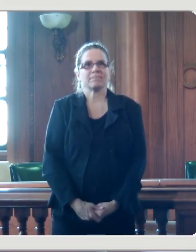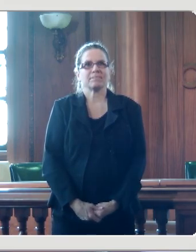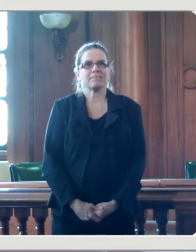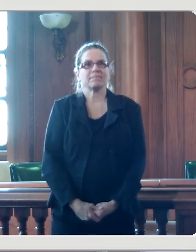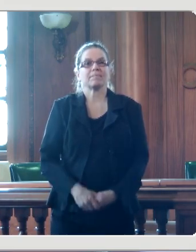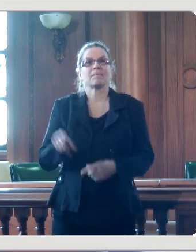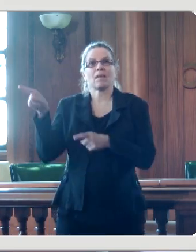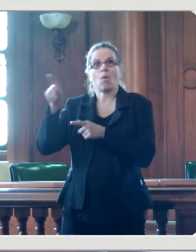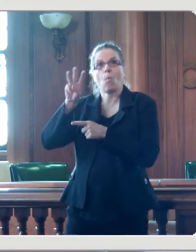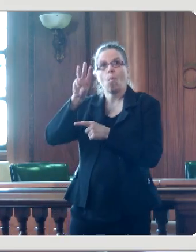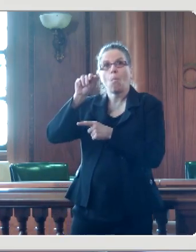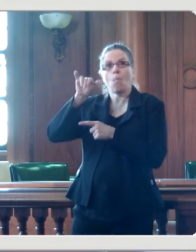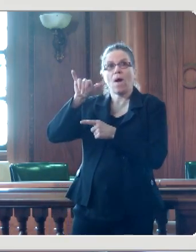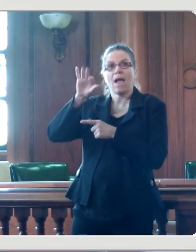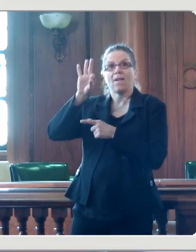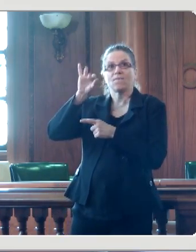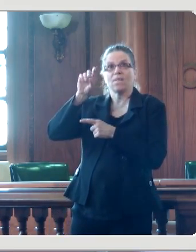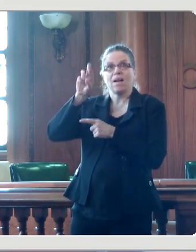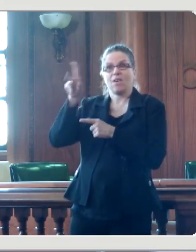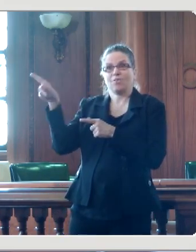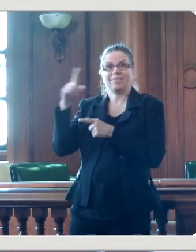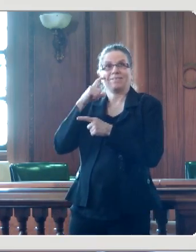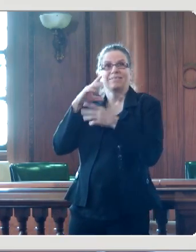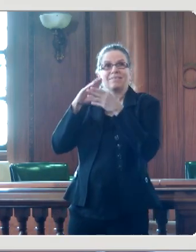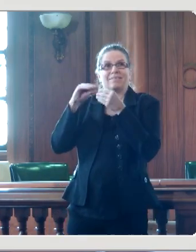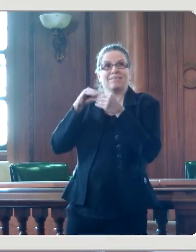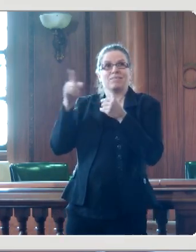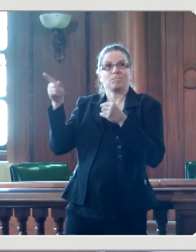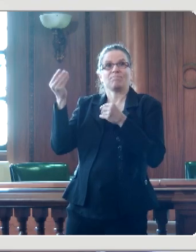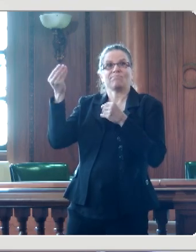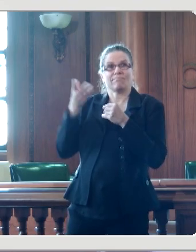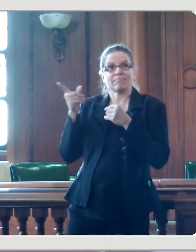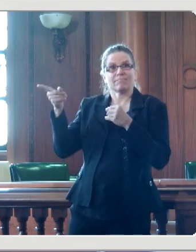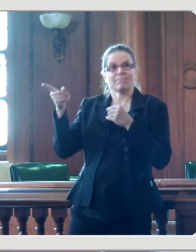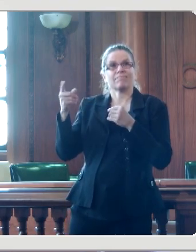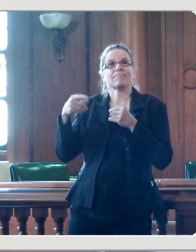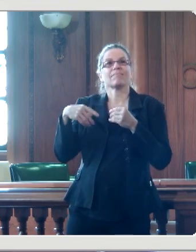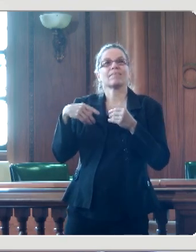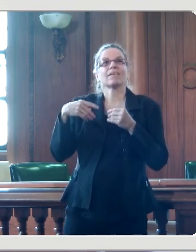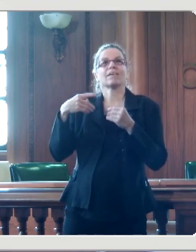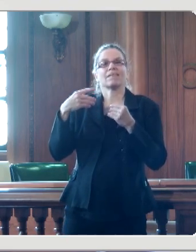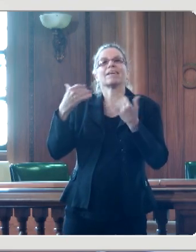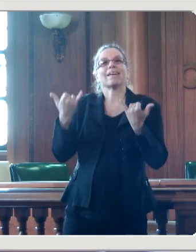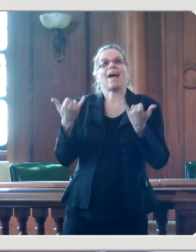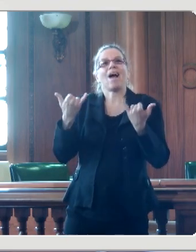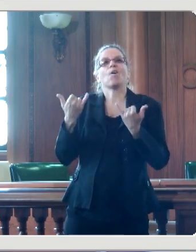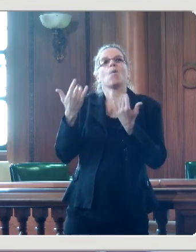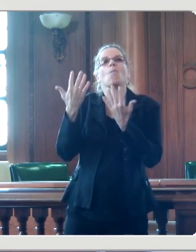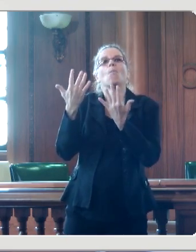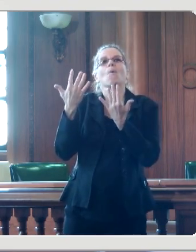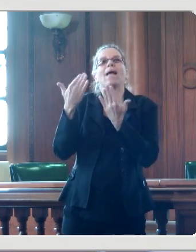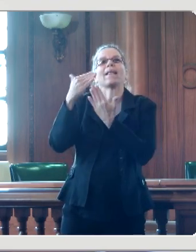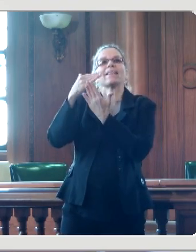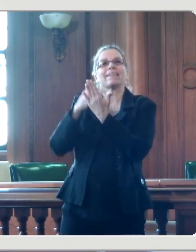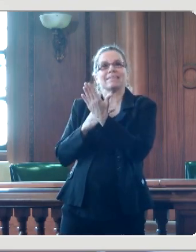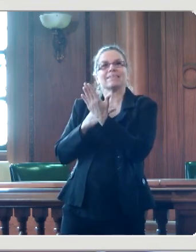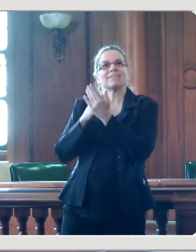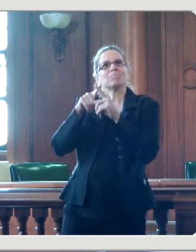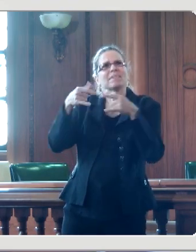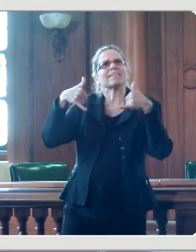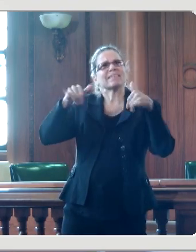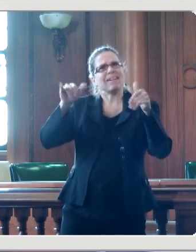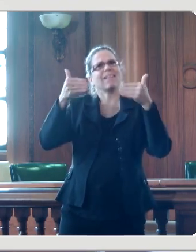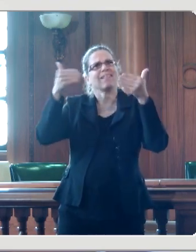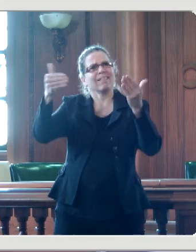you getting into that queue, it is so important that that application, all the information that is